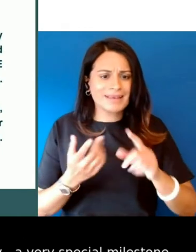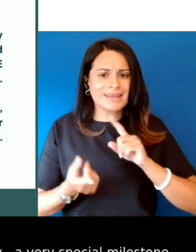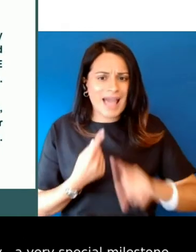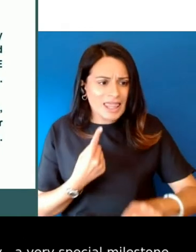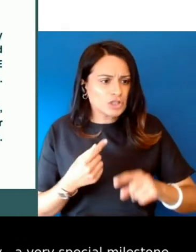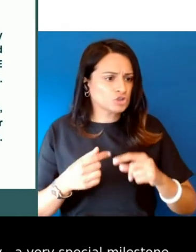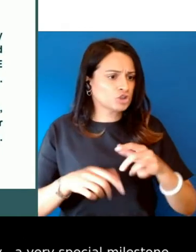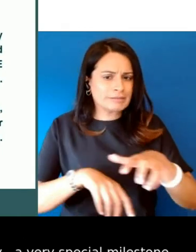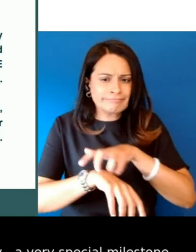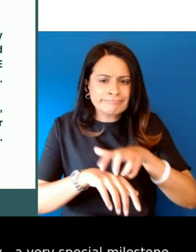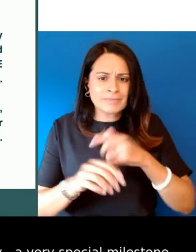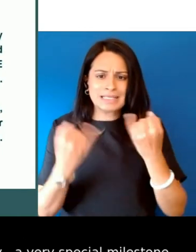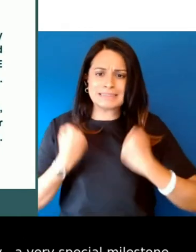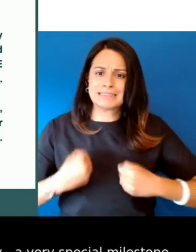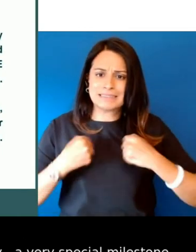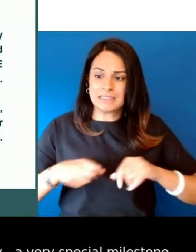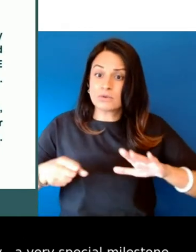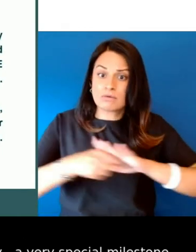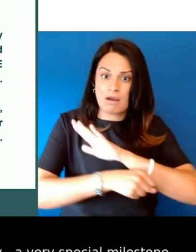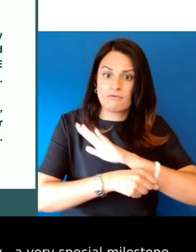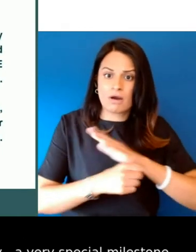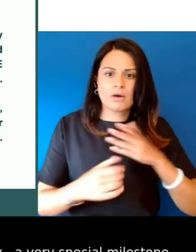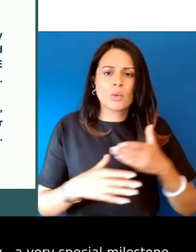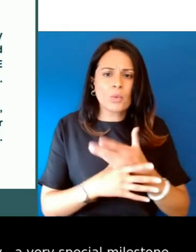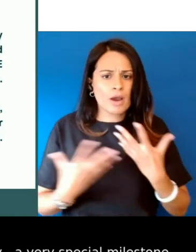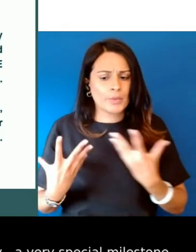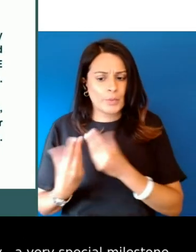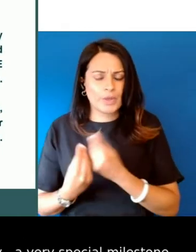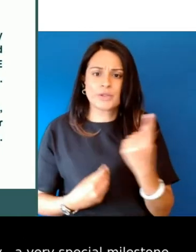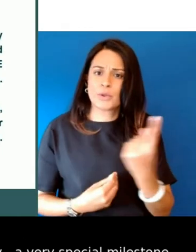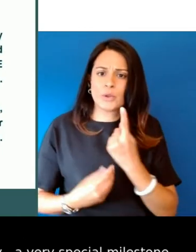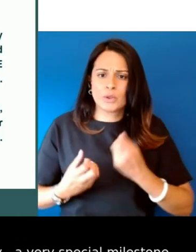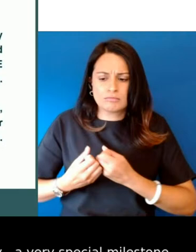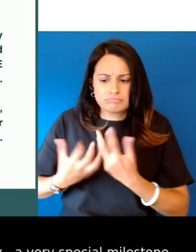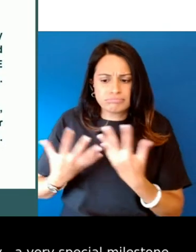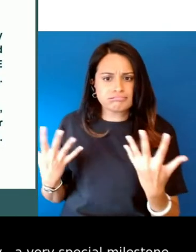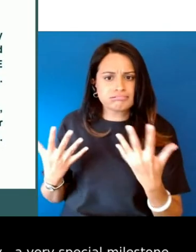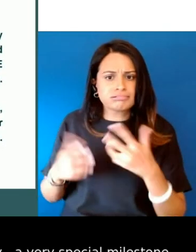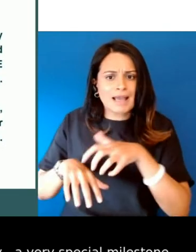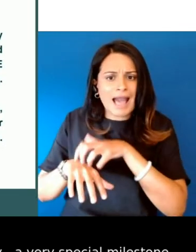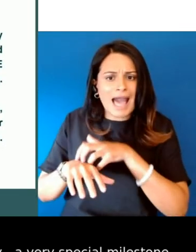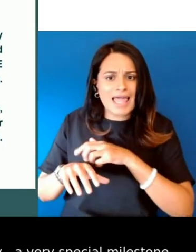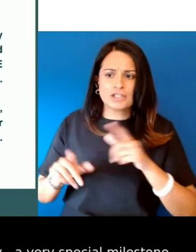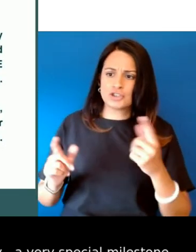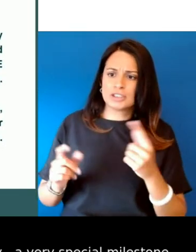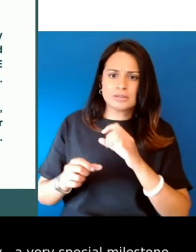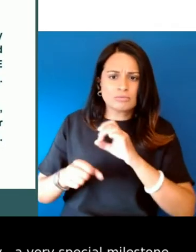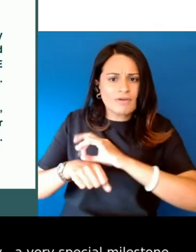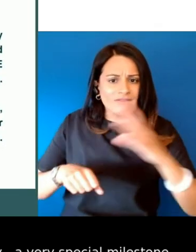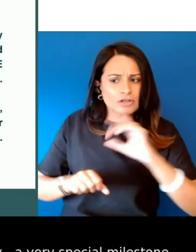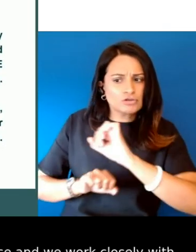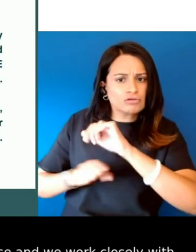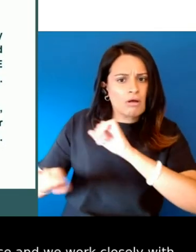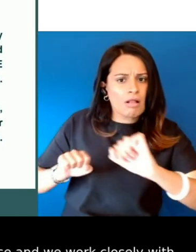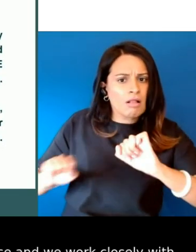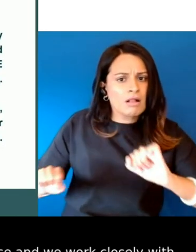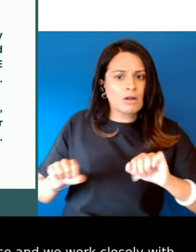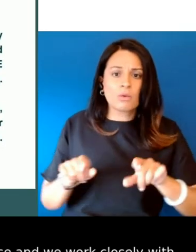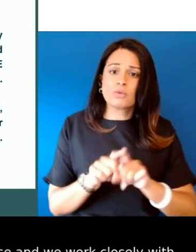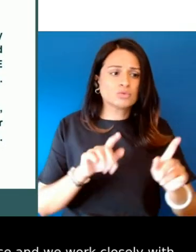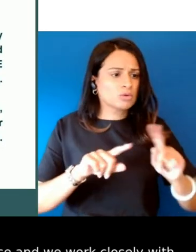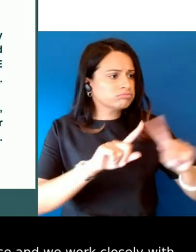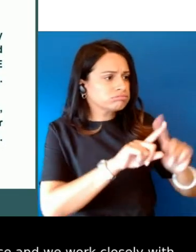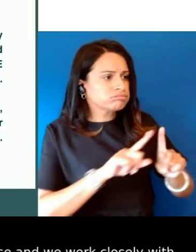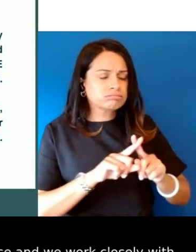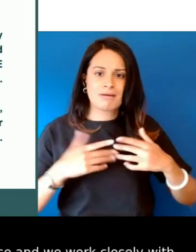we work closely with many allergy specialists in their field and other healthcare professionals to make